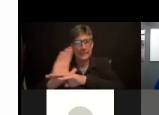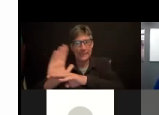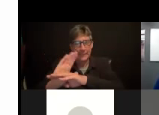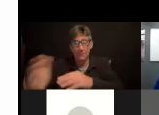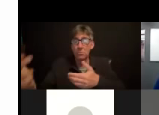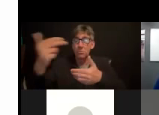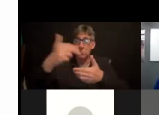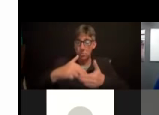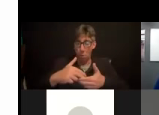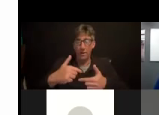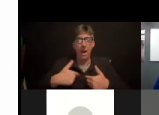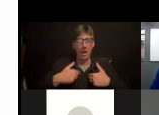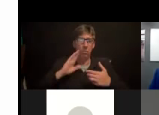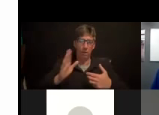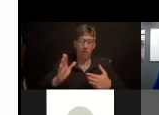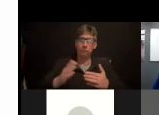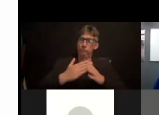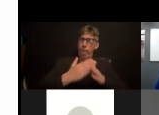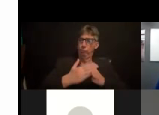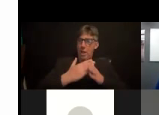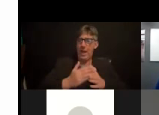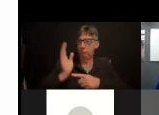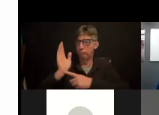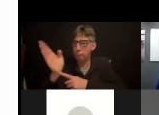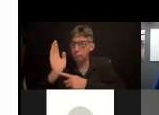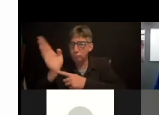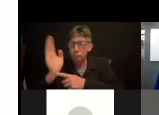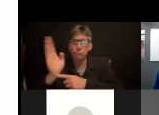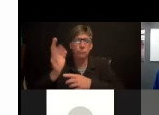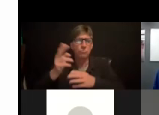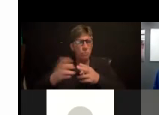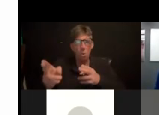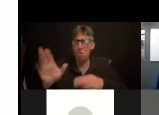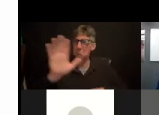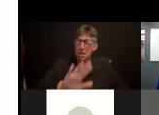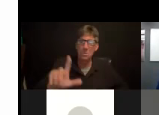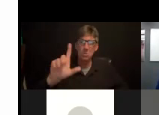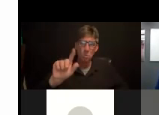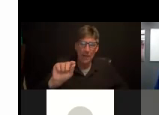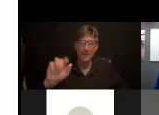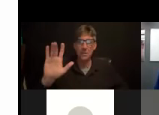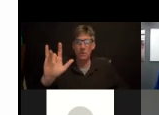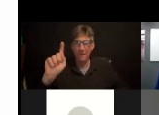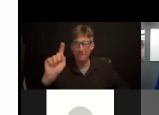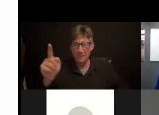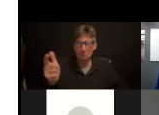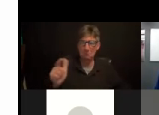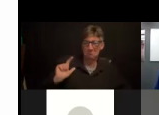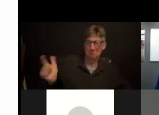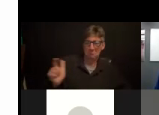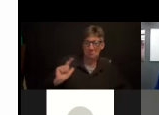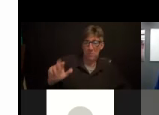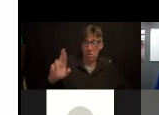will give a short presentation, hopefully no more than 20, 25 minutes along with Rob, and then we'll open it up to Q&A.